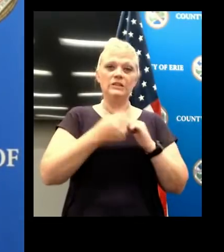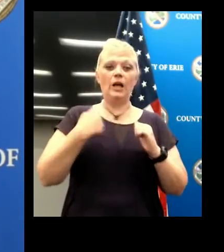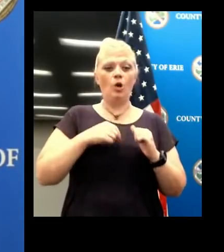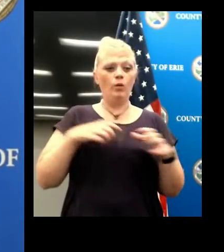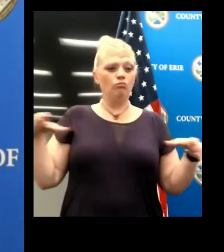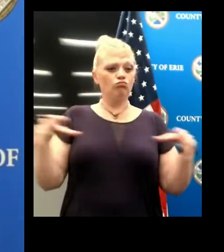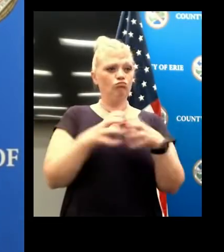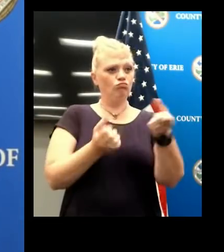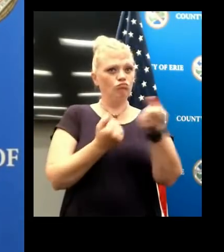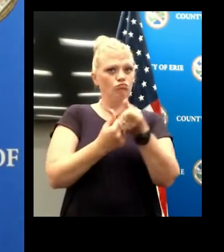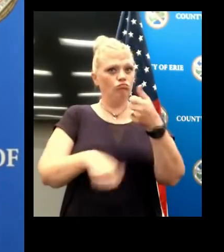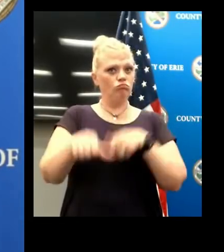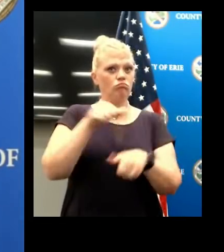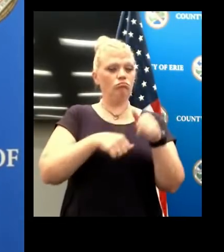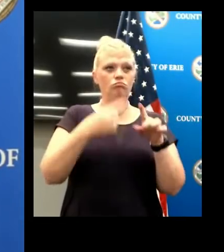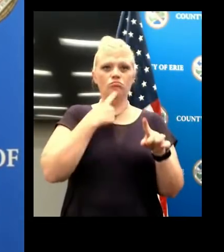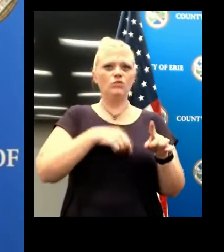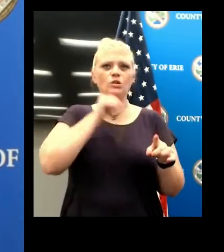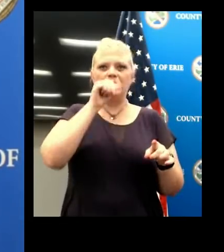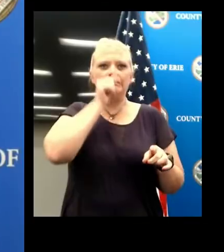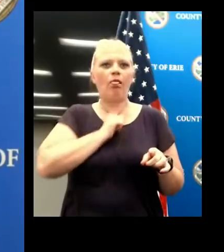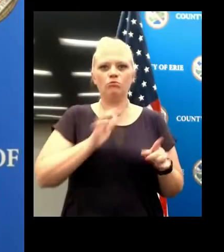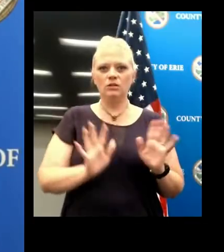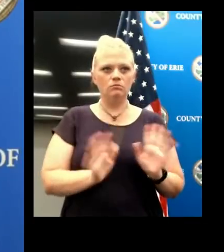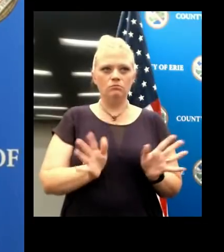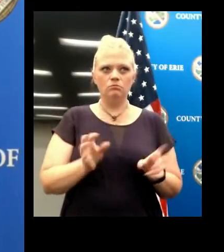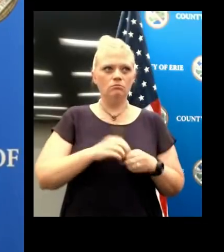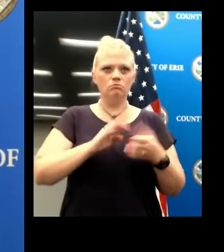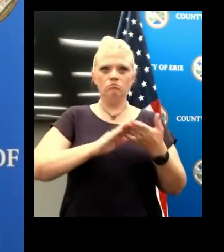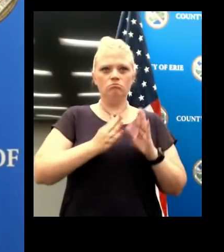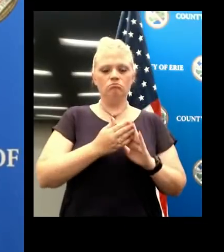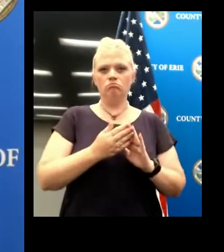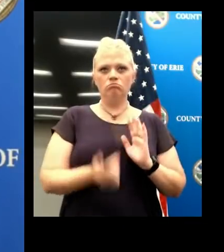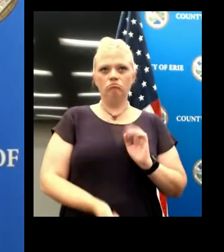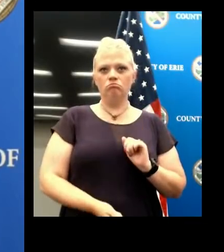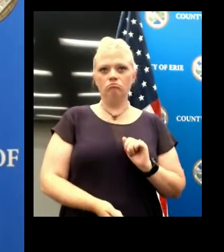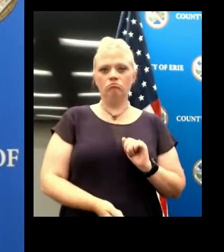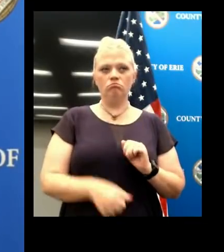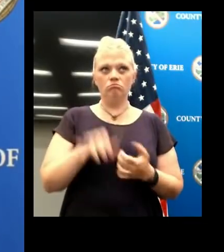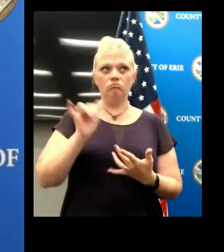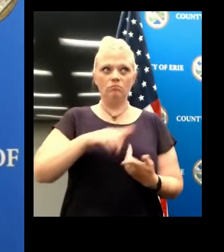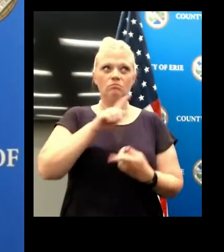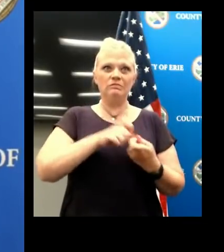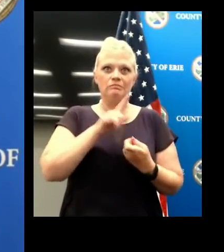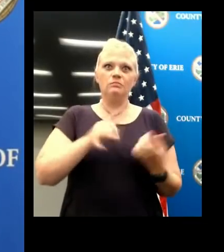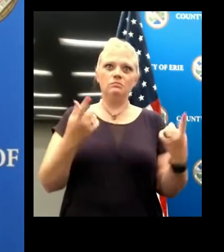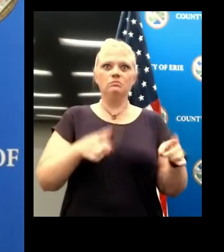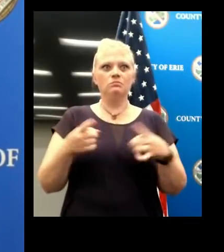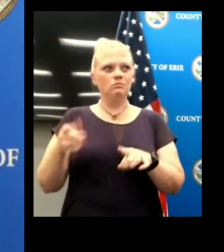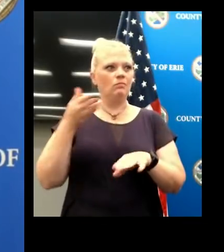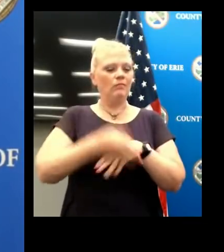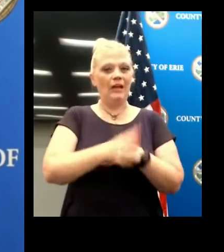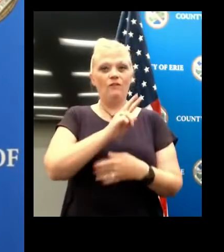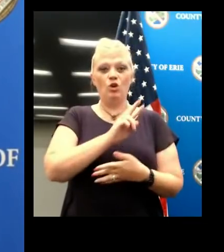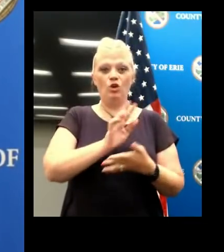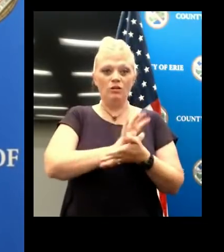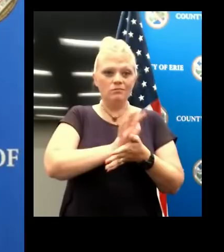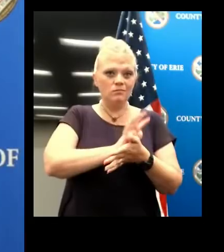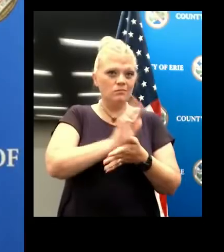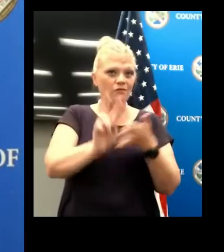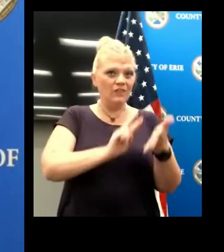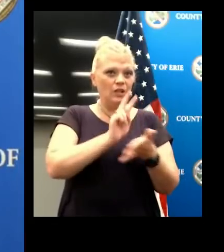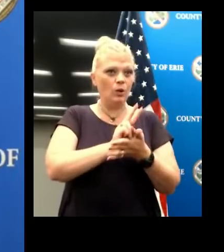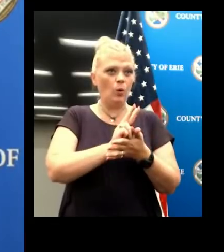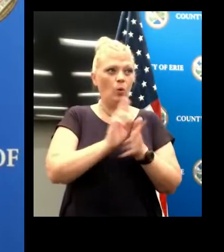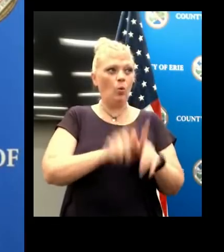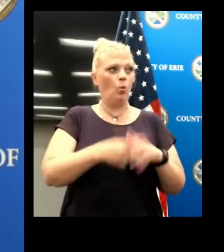those situations and say we will not tolerate that in our community. And that is exactly what happened after the video started coming out